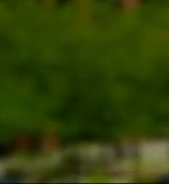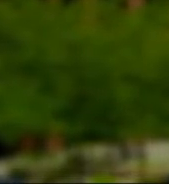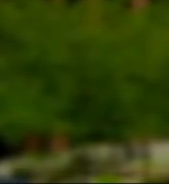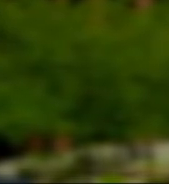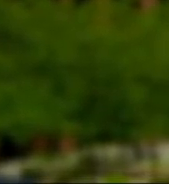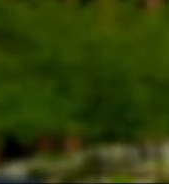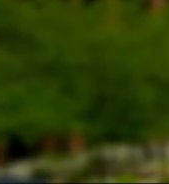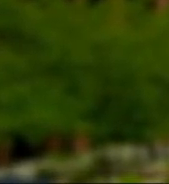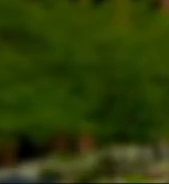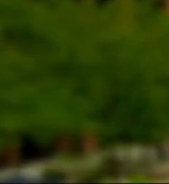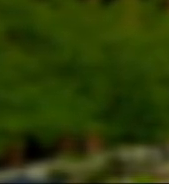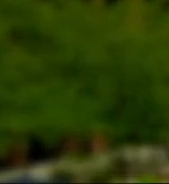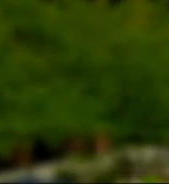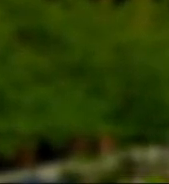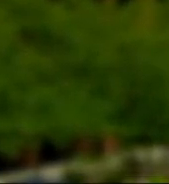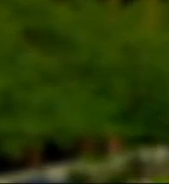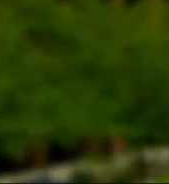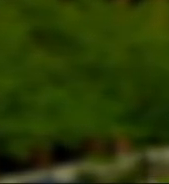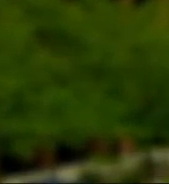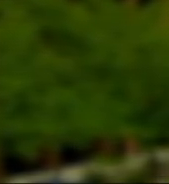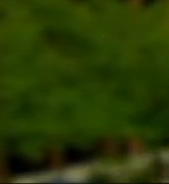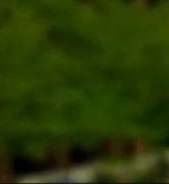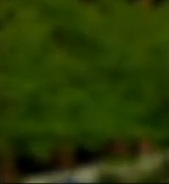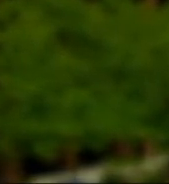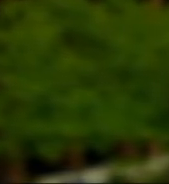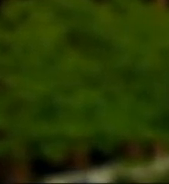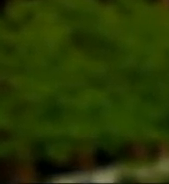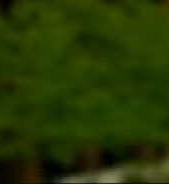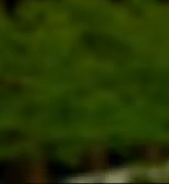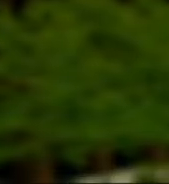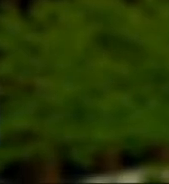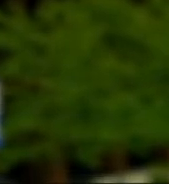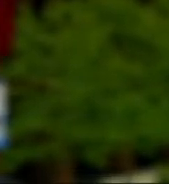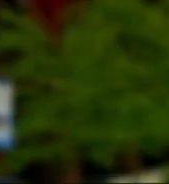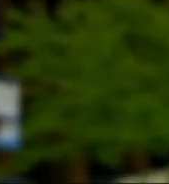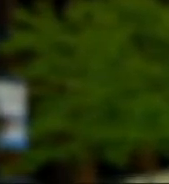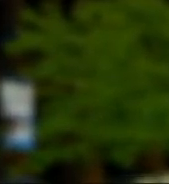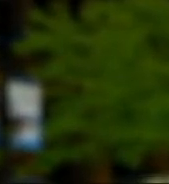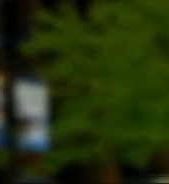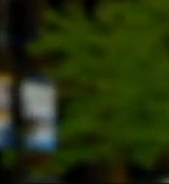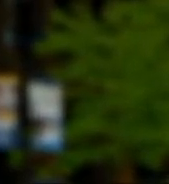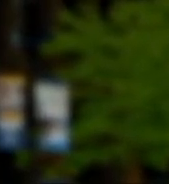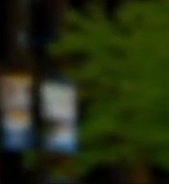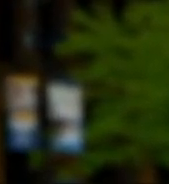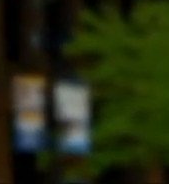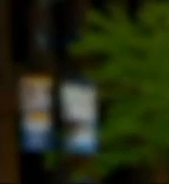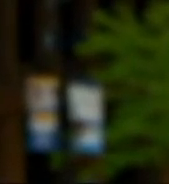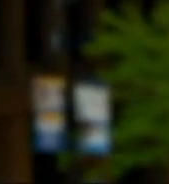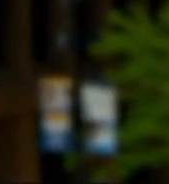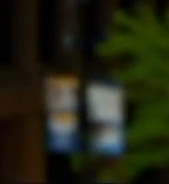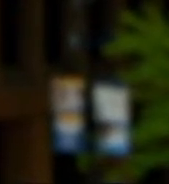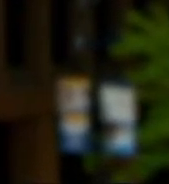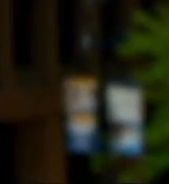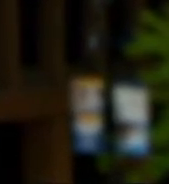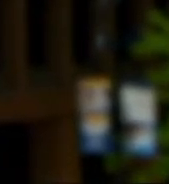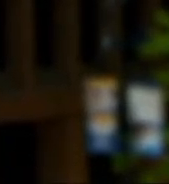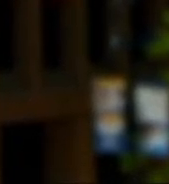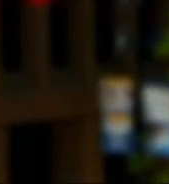gallantly streaming, and the rockets